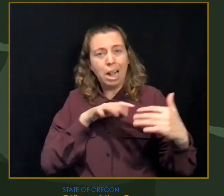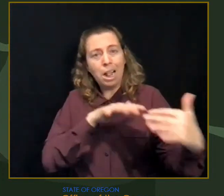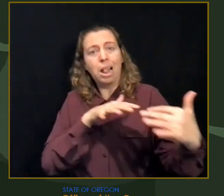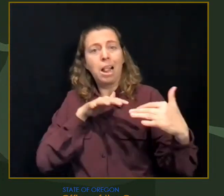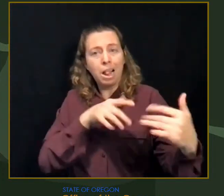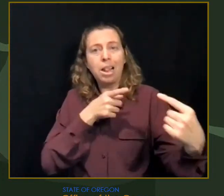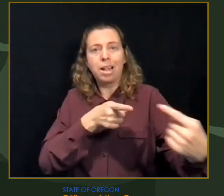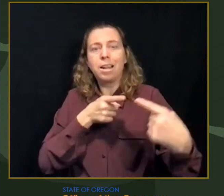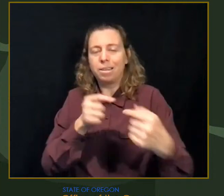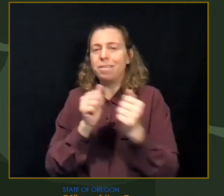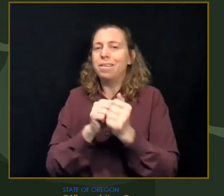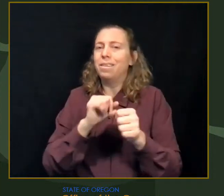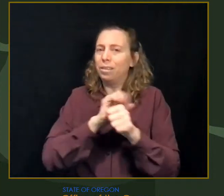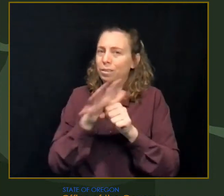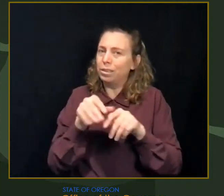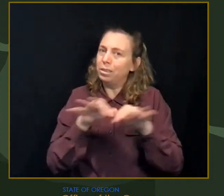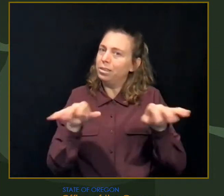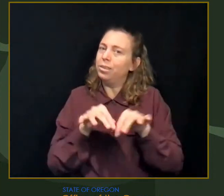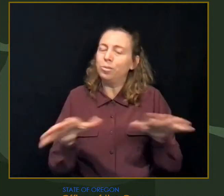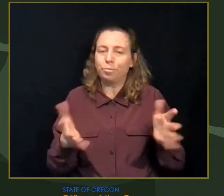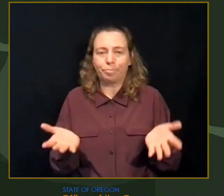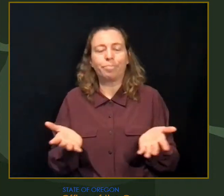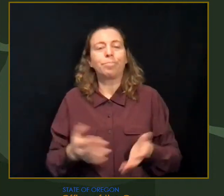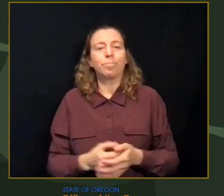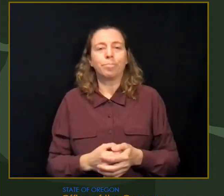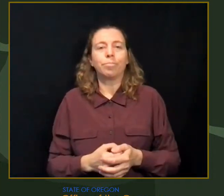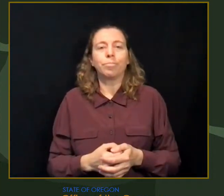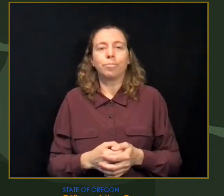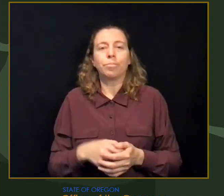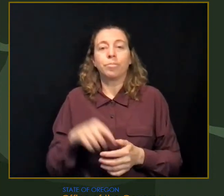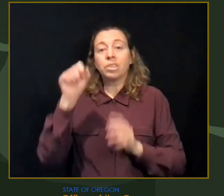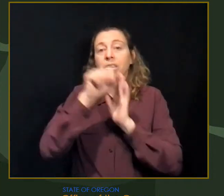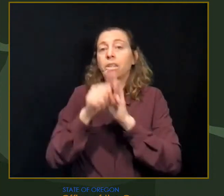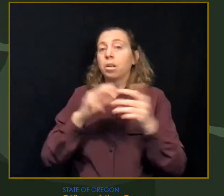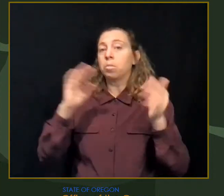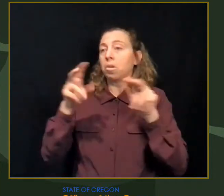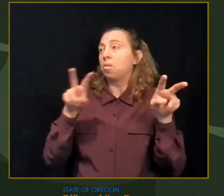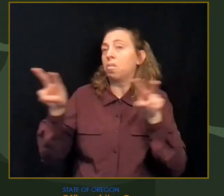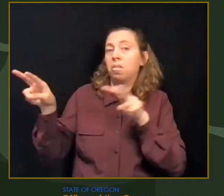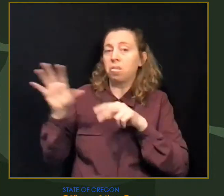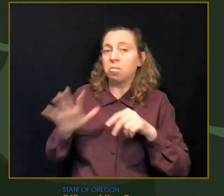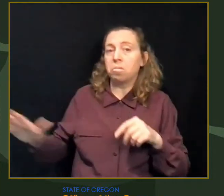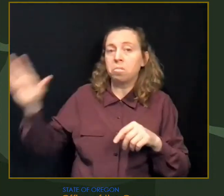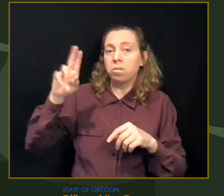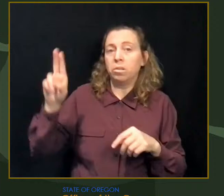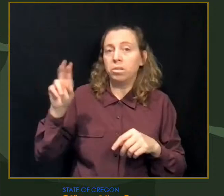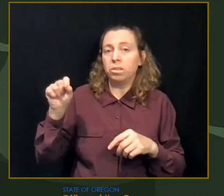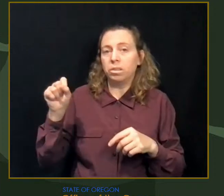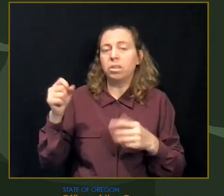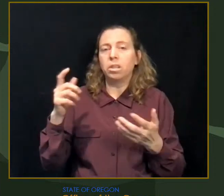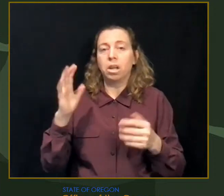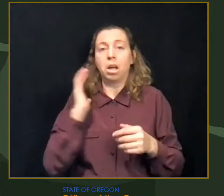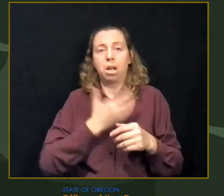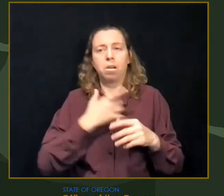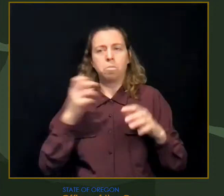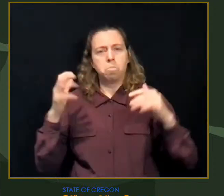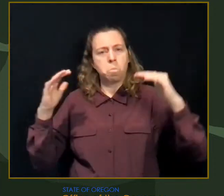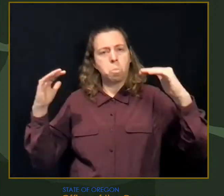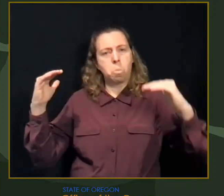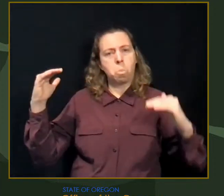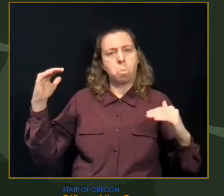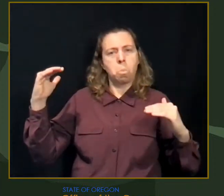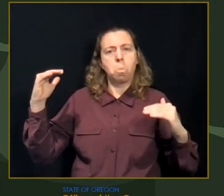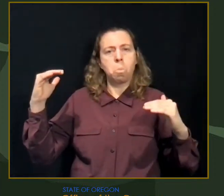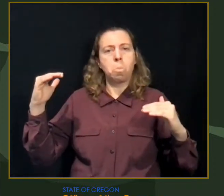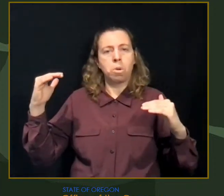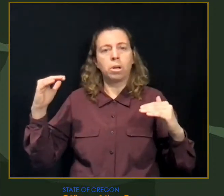in Oregon compared to other states, and we need to get our recent numbers back down. We'd like to be known for successfully fighting this disease and not